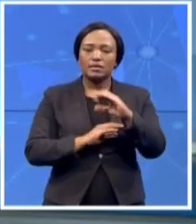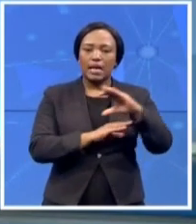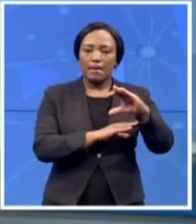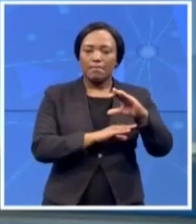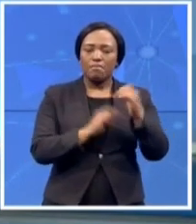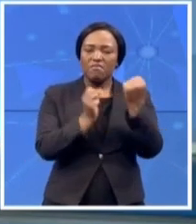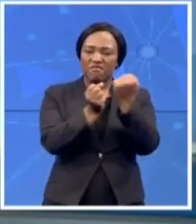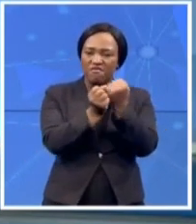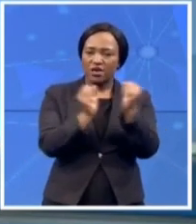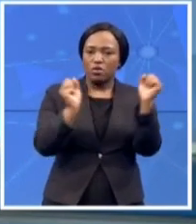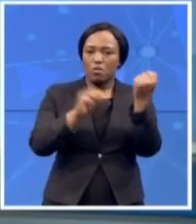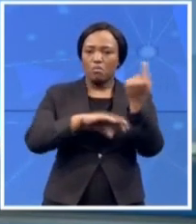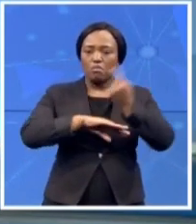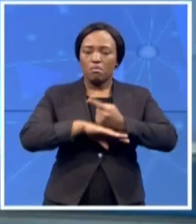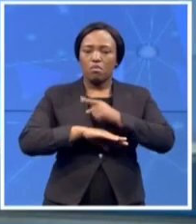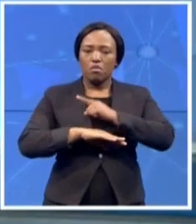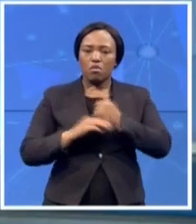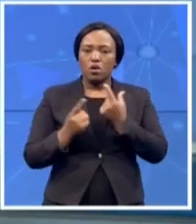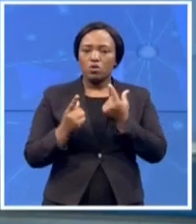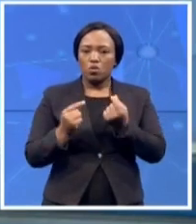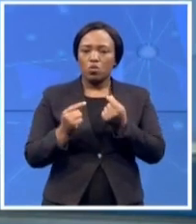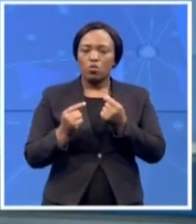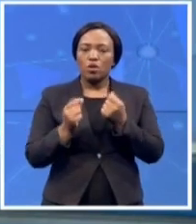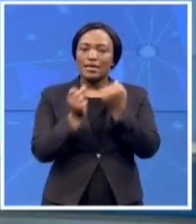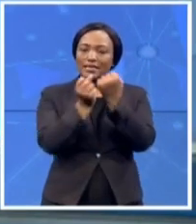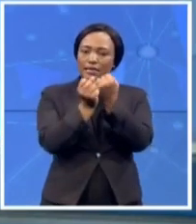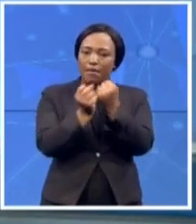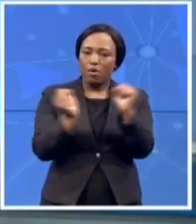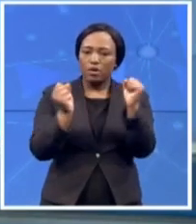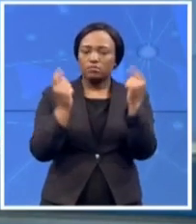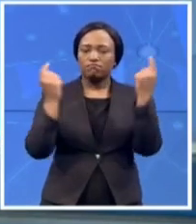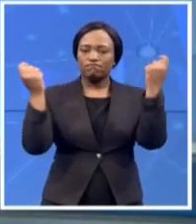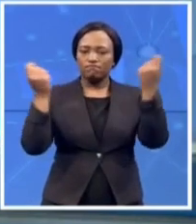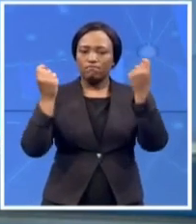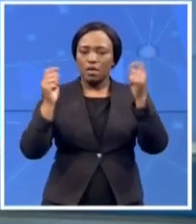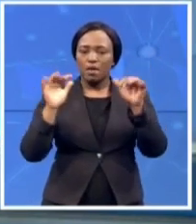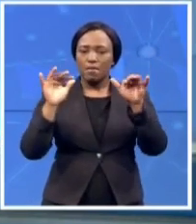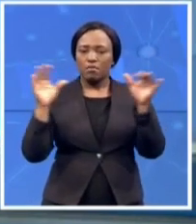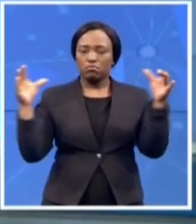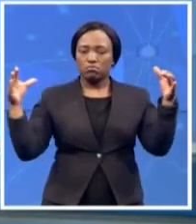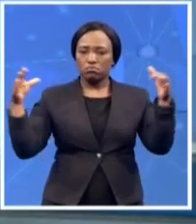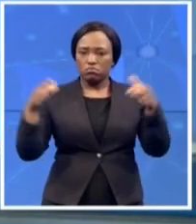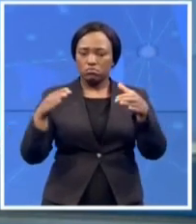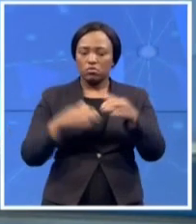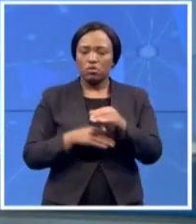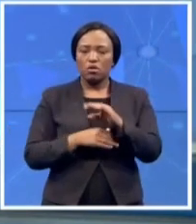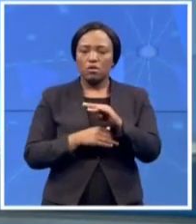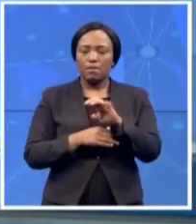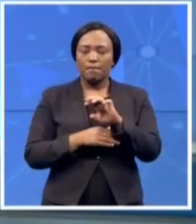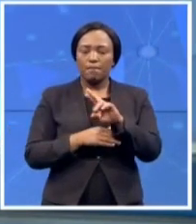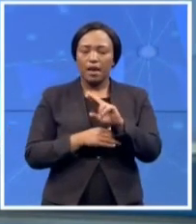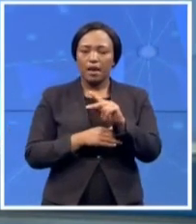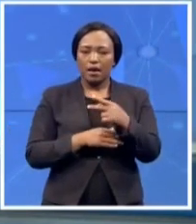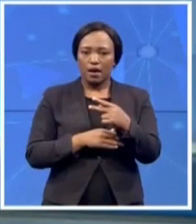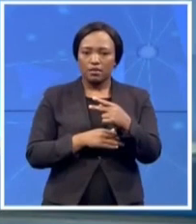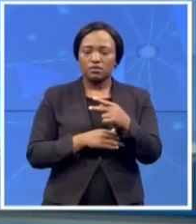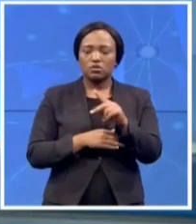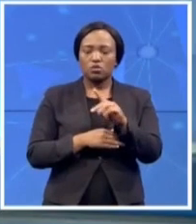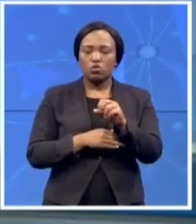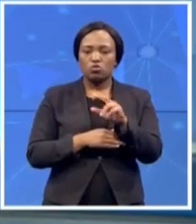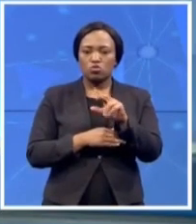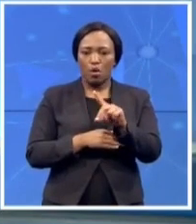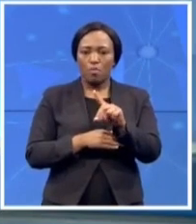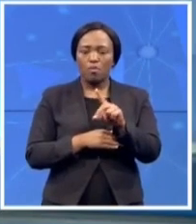civic and democracy event with pupils from the Bethalsdorp Secondary School. This in a remembrance of the long queues of